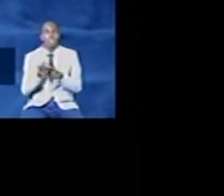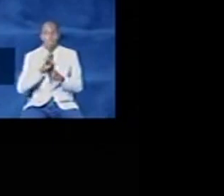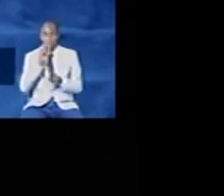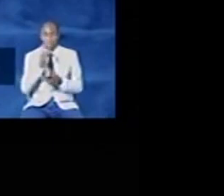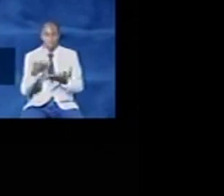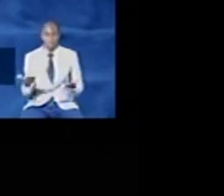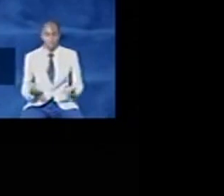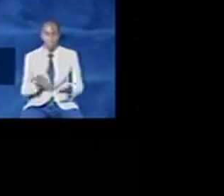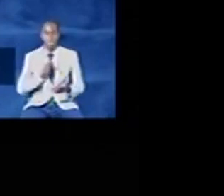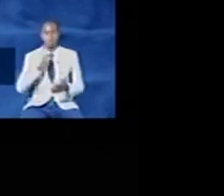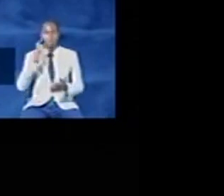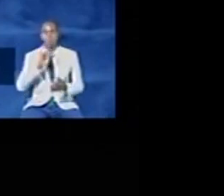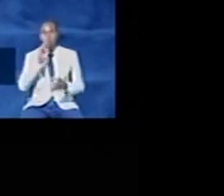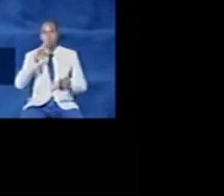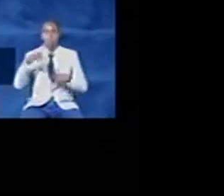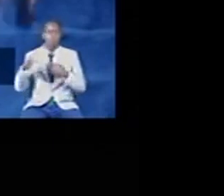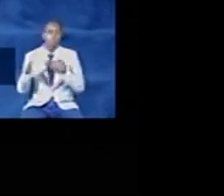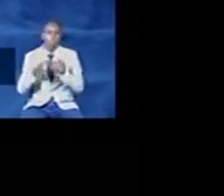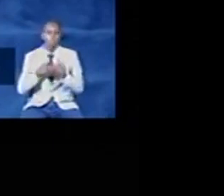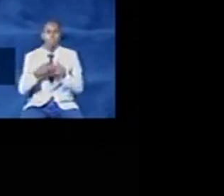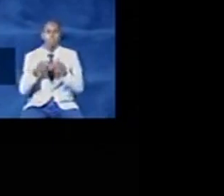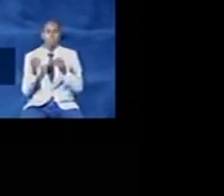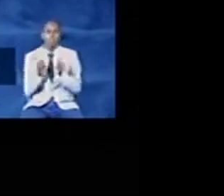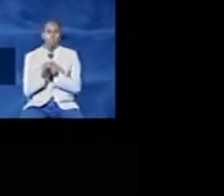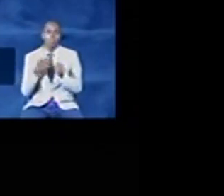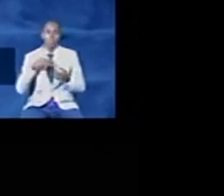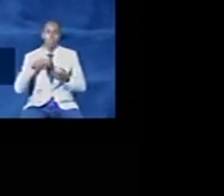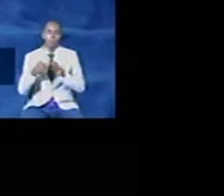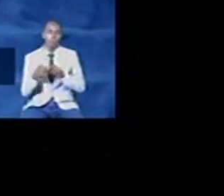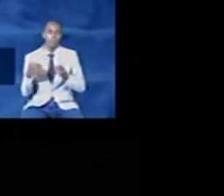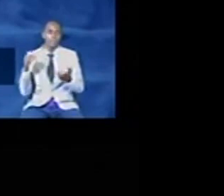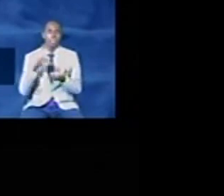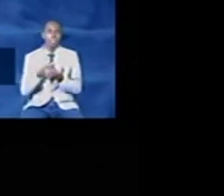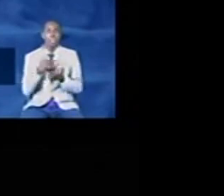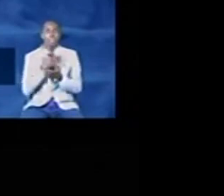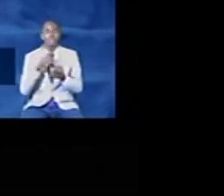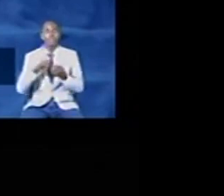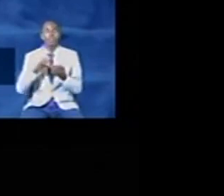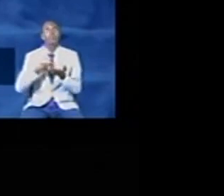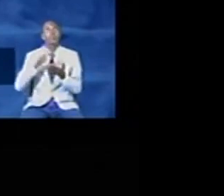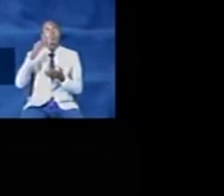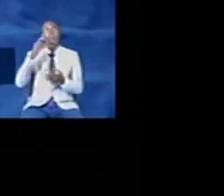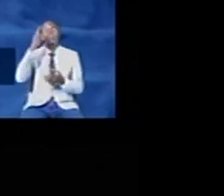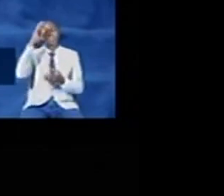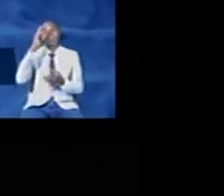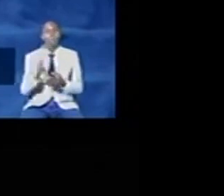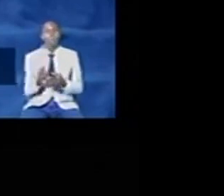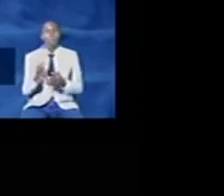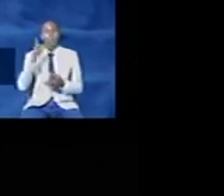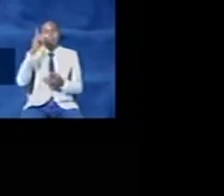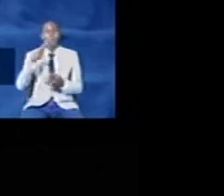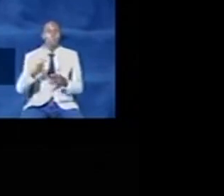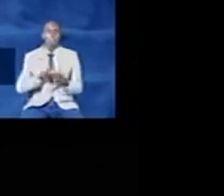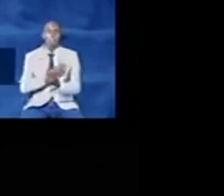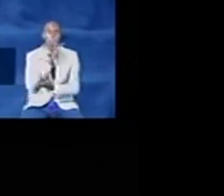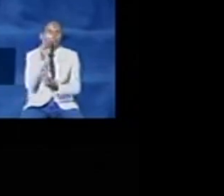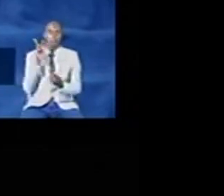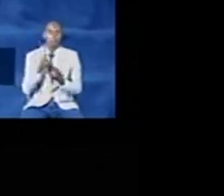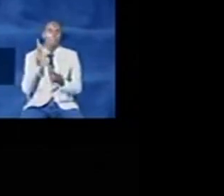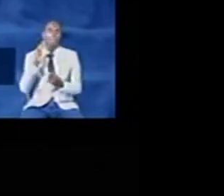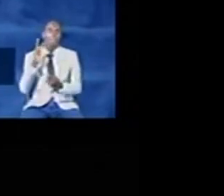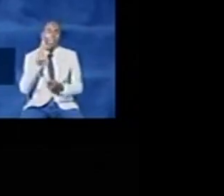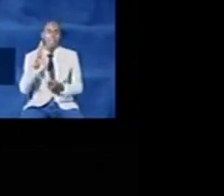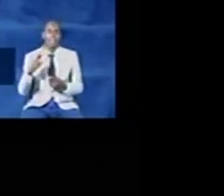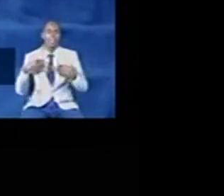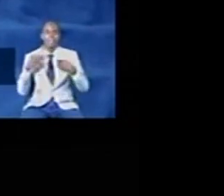go back to my region the same way I came. And to the glory of God Almighty, God perfected my healing. 23 years